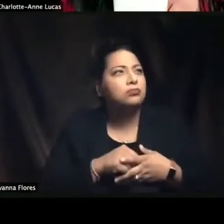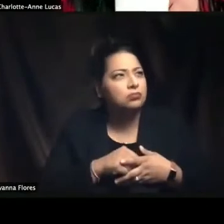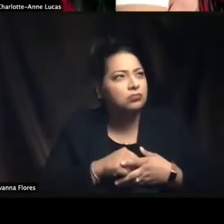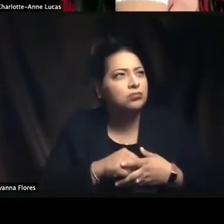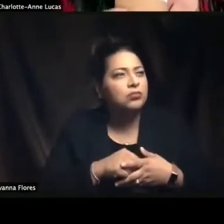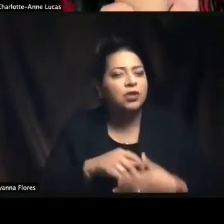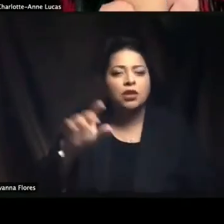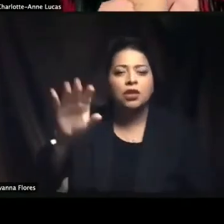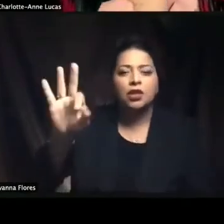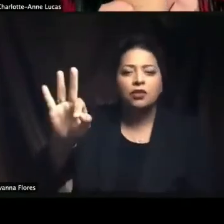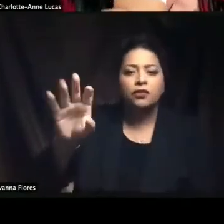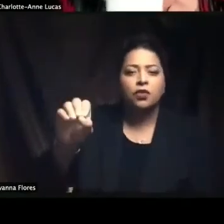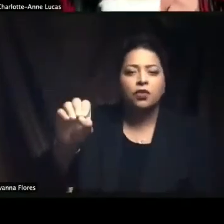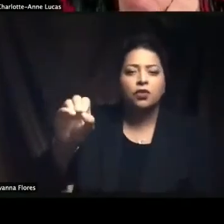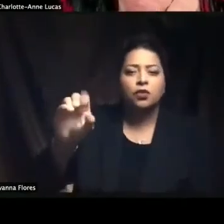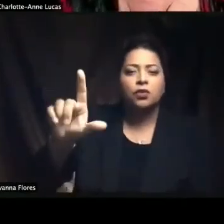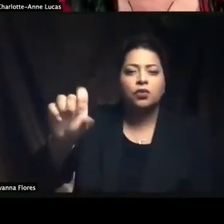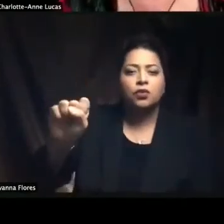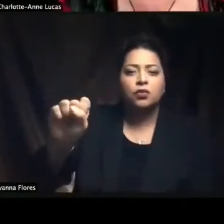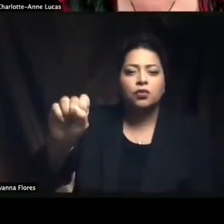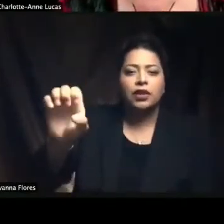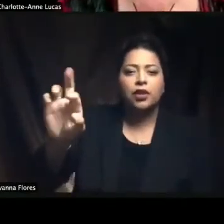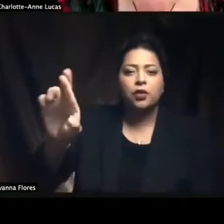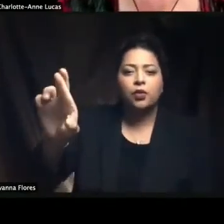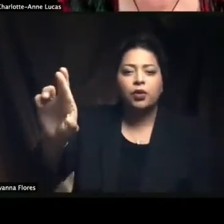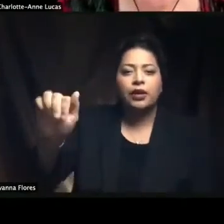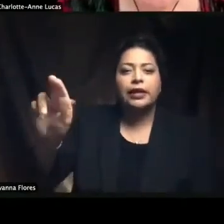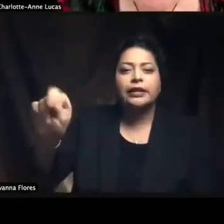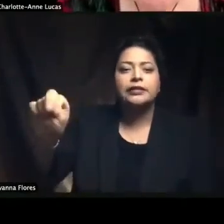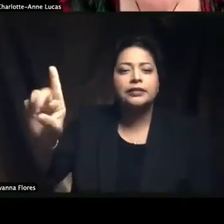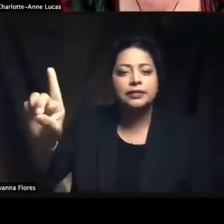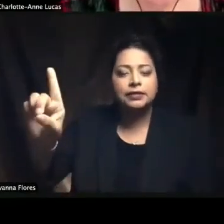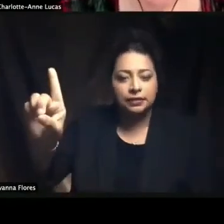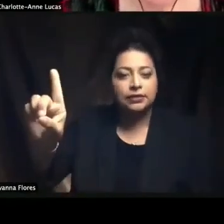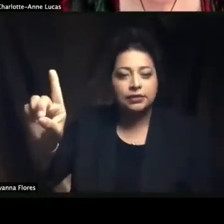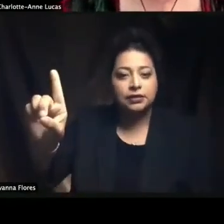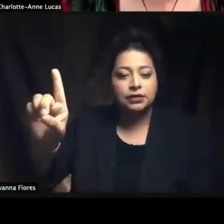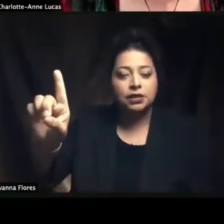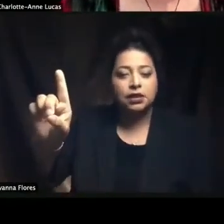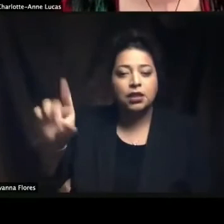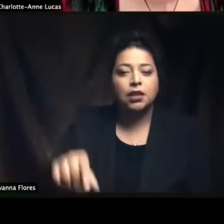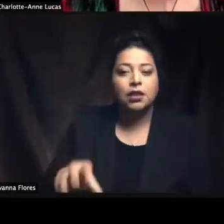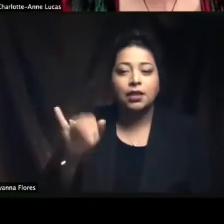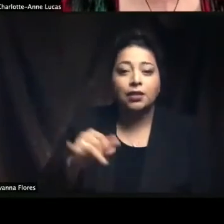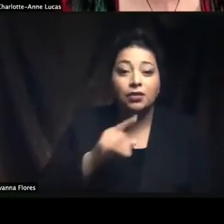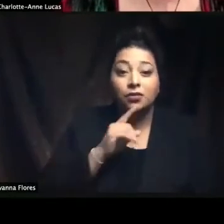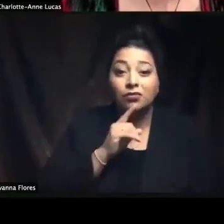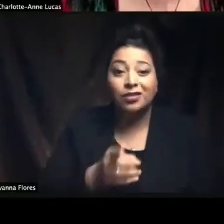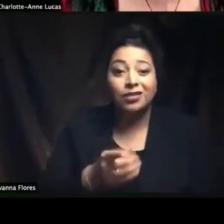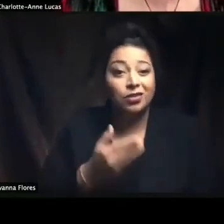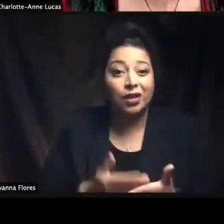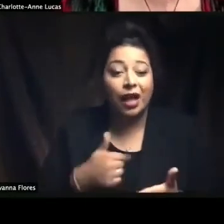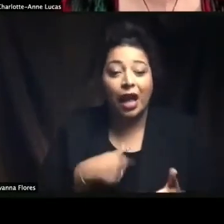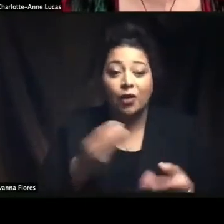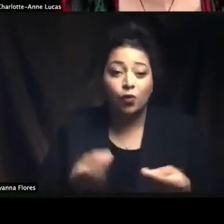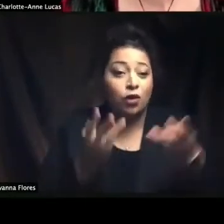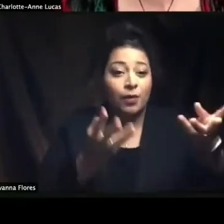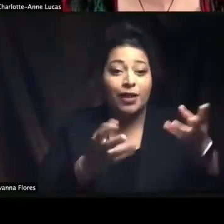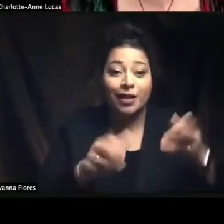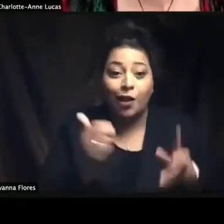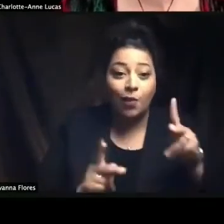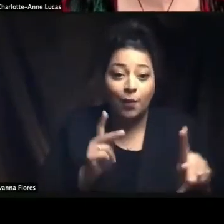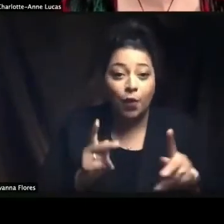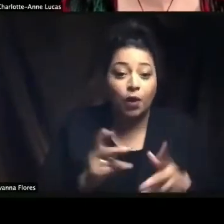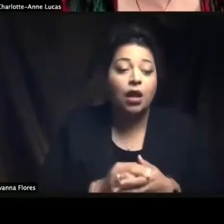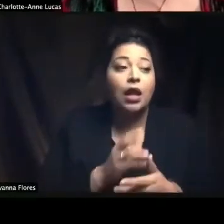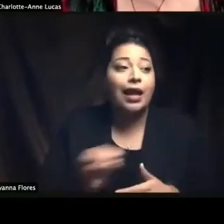Fool's Errand by Lonnie G. Bunch III. So that was very good. I would recommend it to anyone. And it